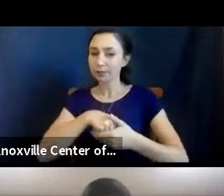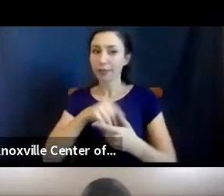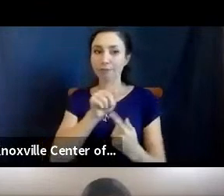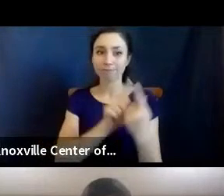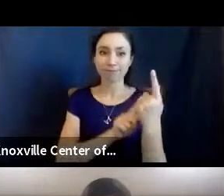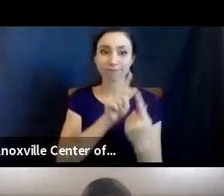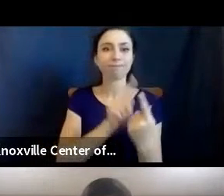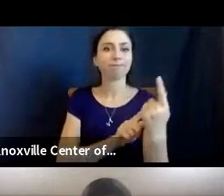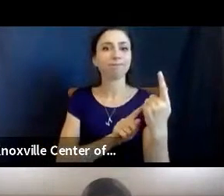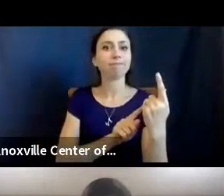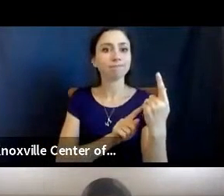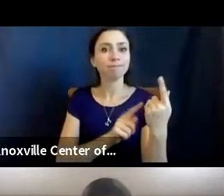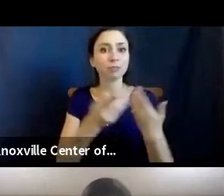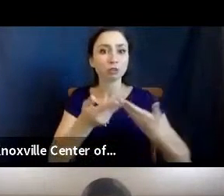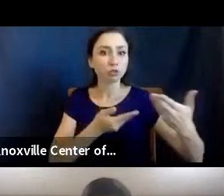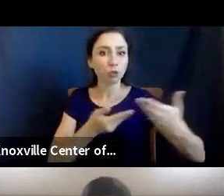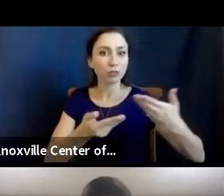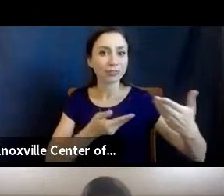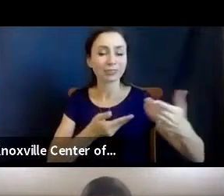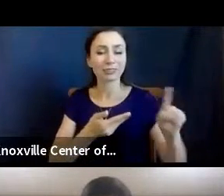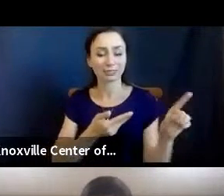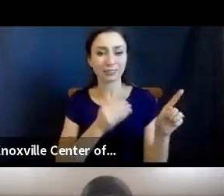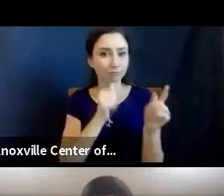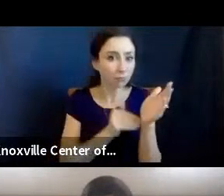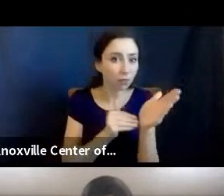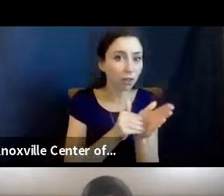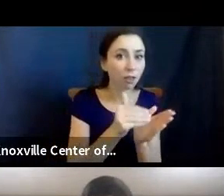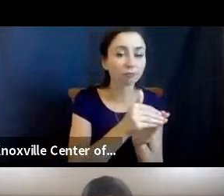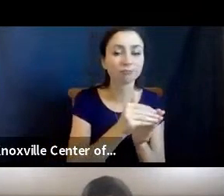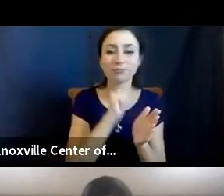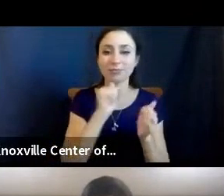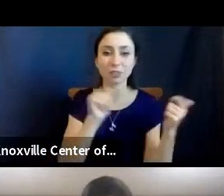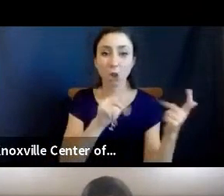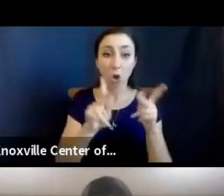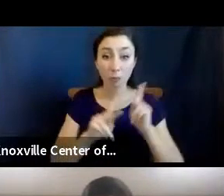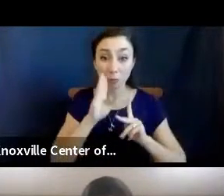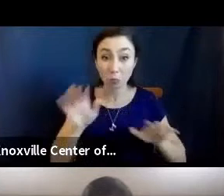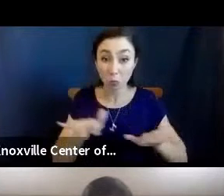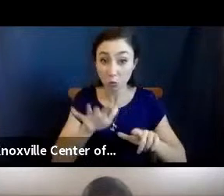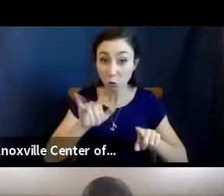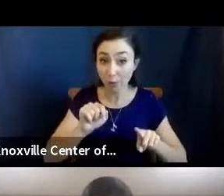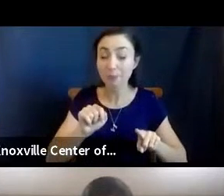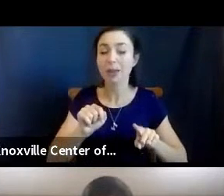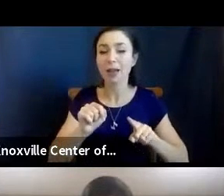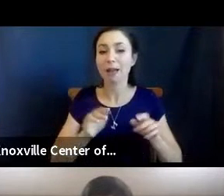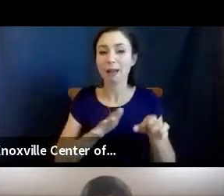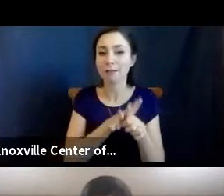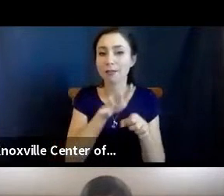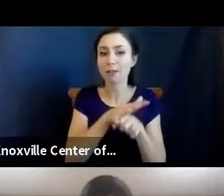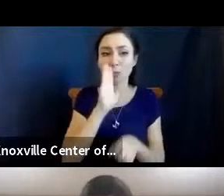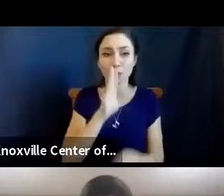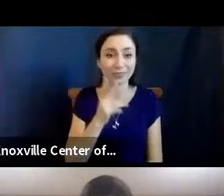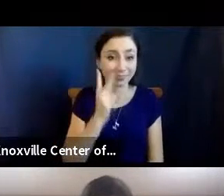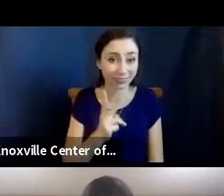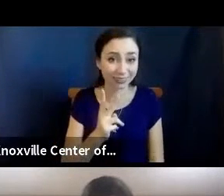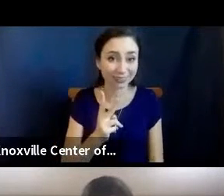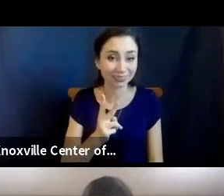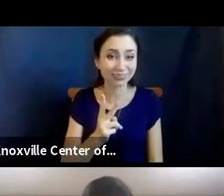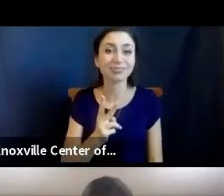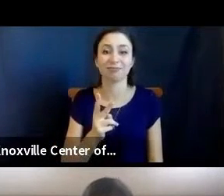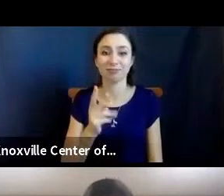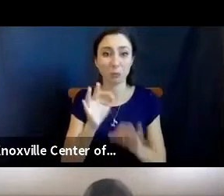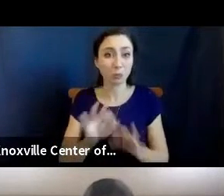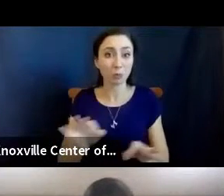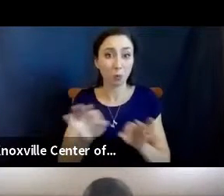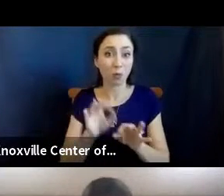person-to-person services, and certainly not at the frequency that they do. And not all people will do this, but enough to where you'll see it, enough to where it'll matter.